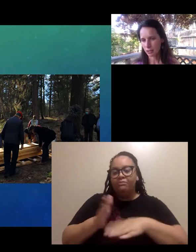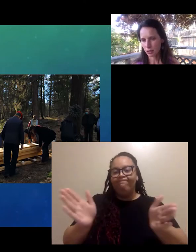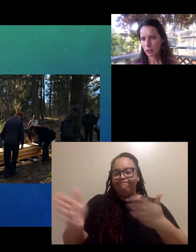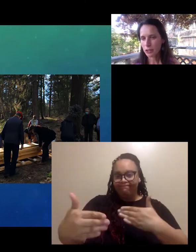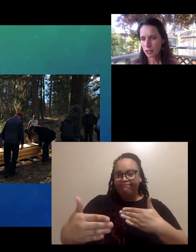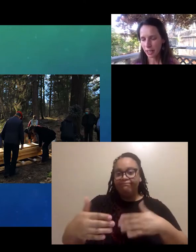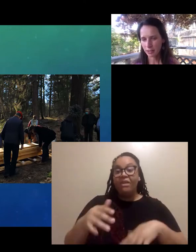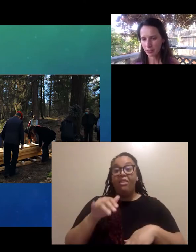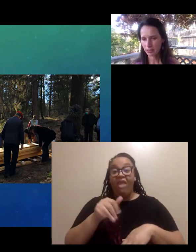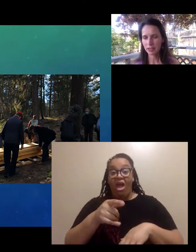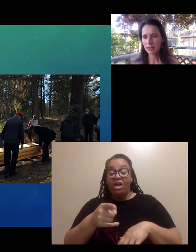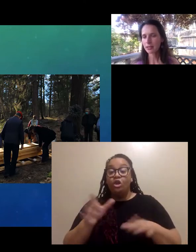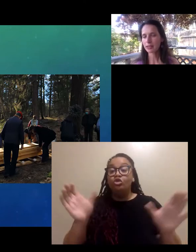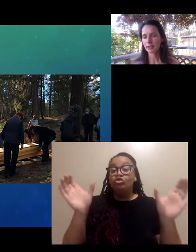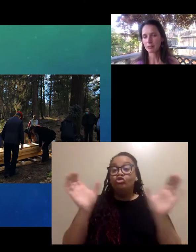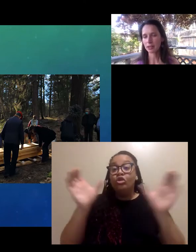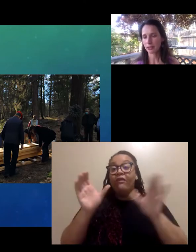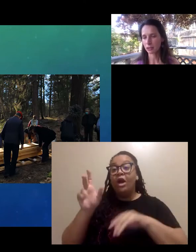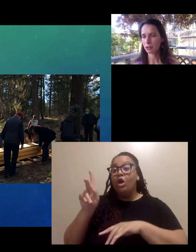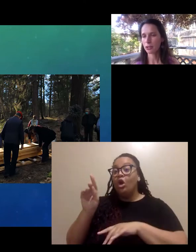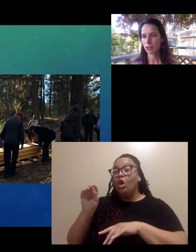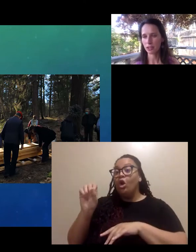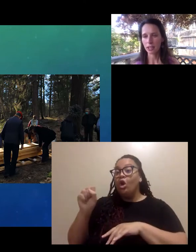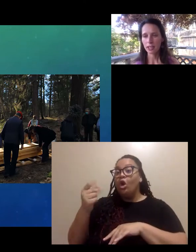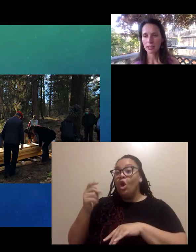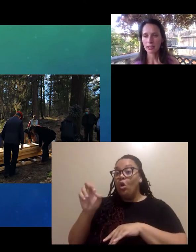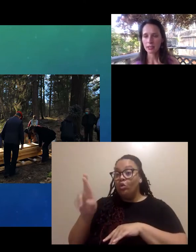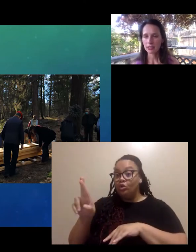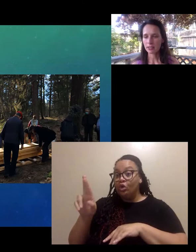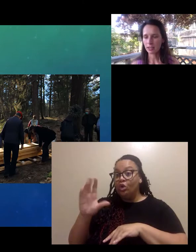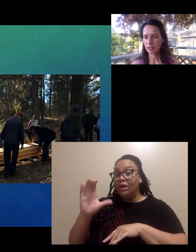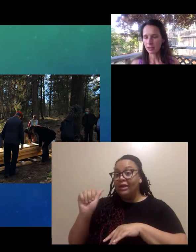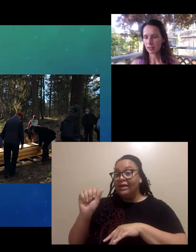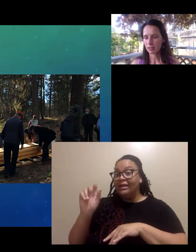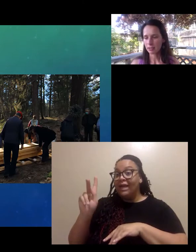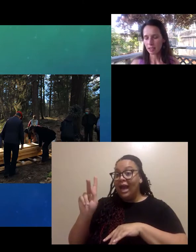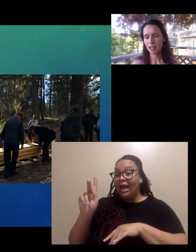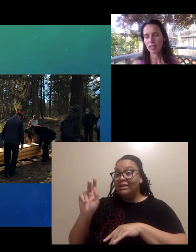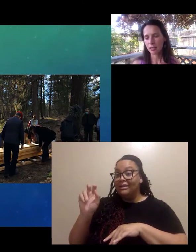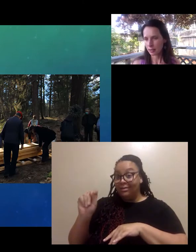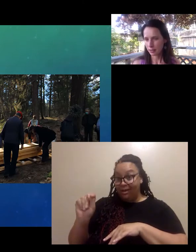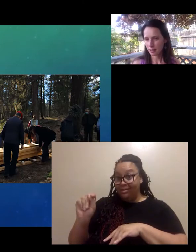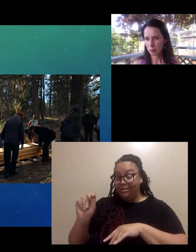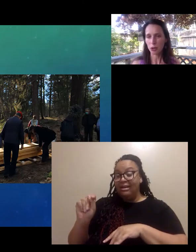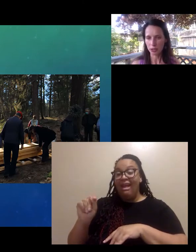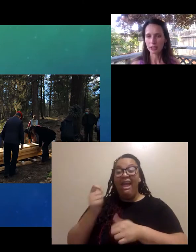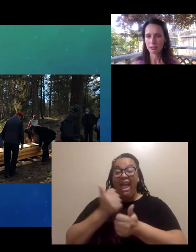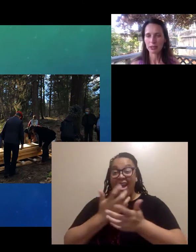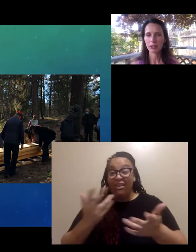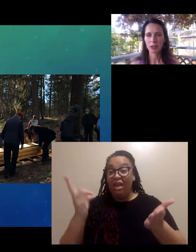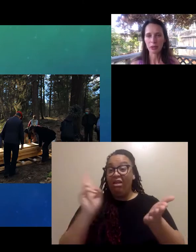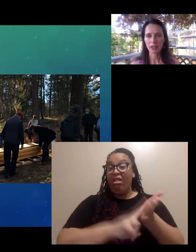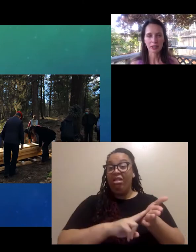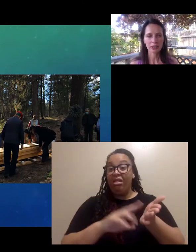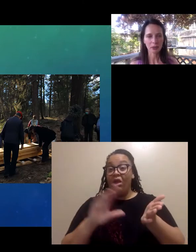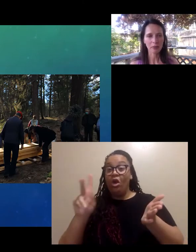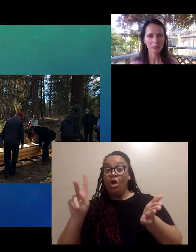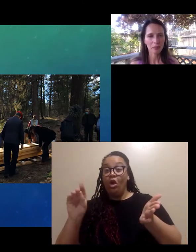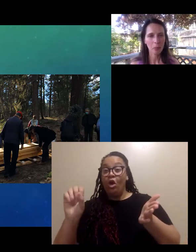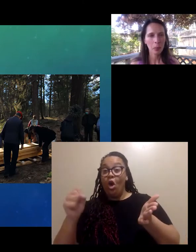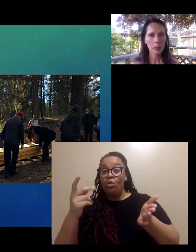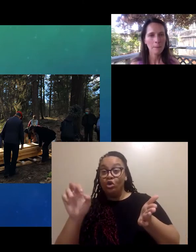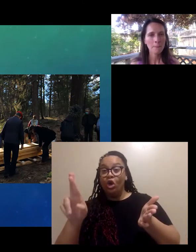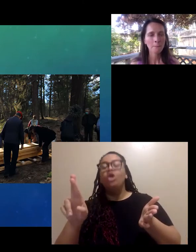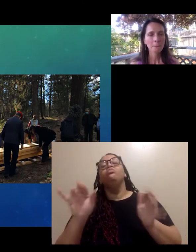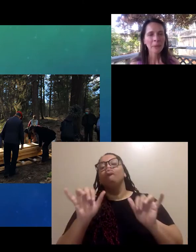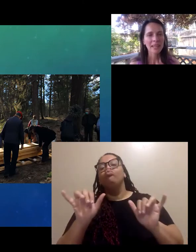certified as a kosher casket. So anything that's labeled as kosher is appropriate for green burial as well.